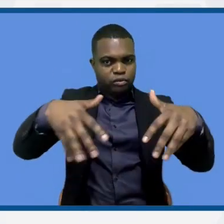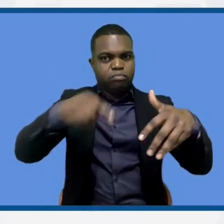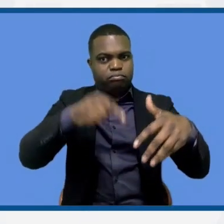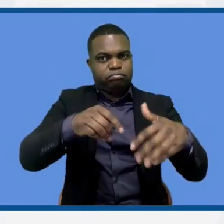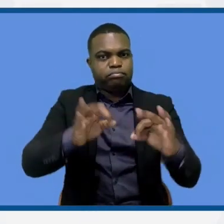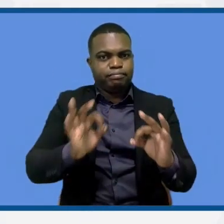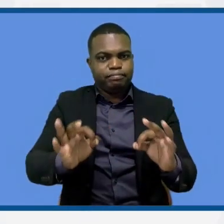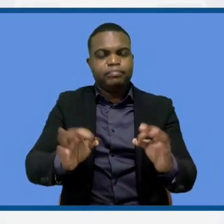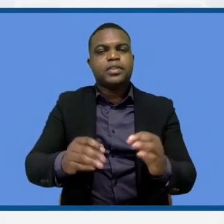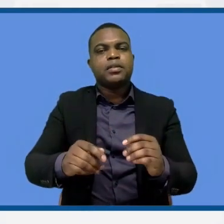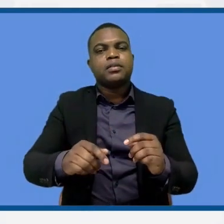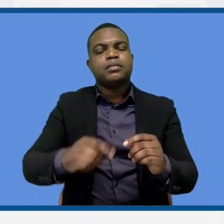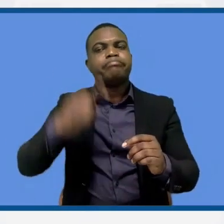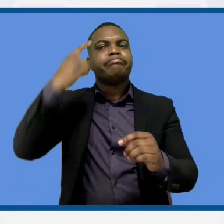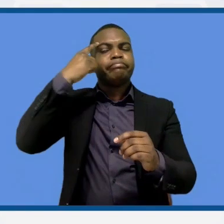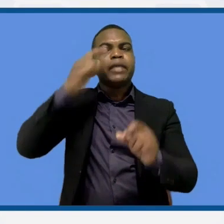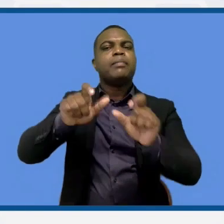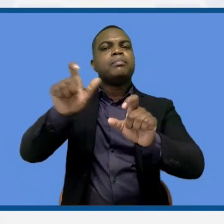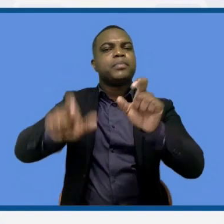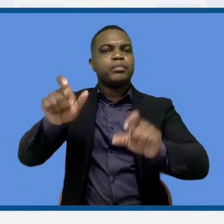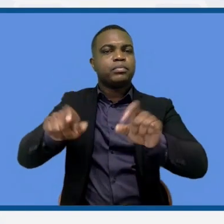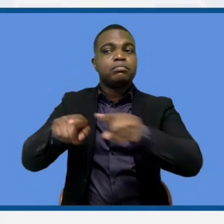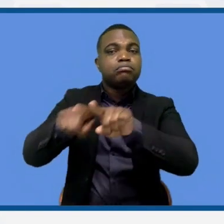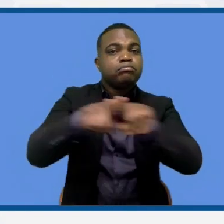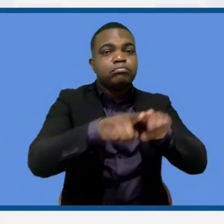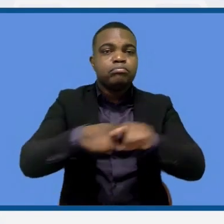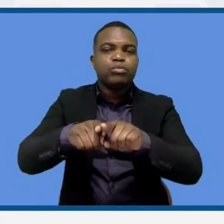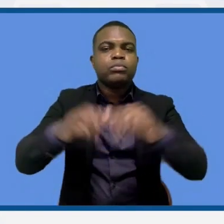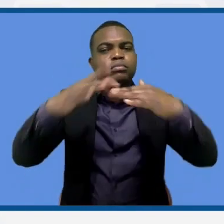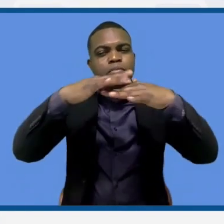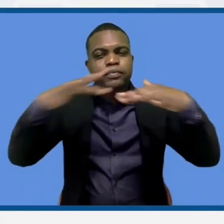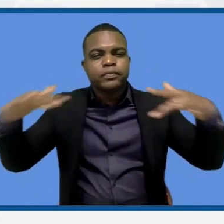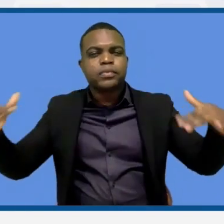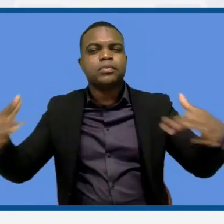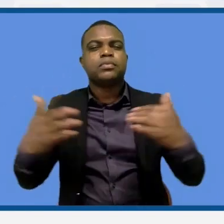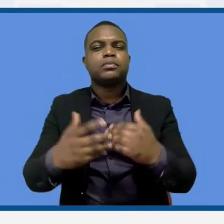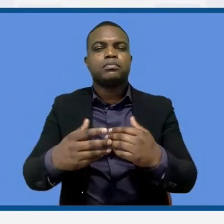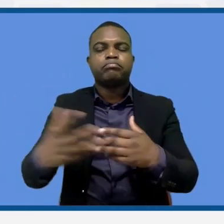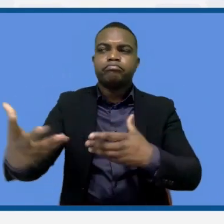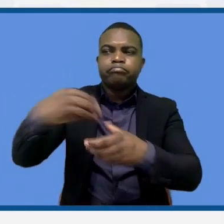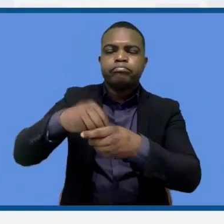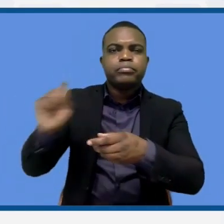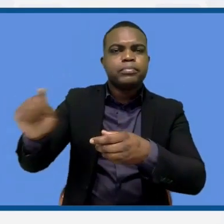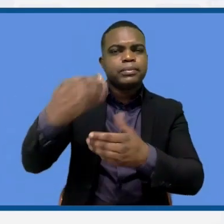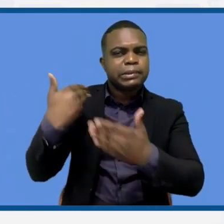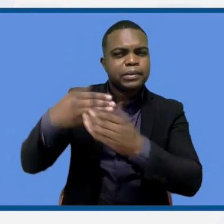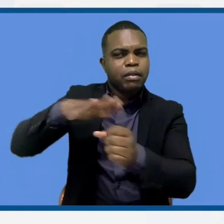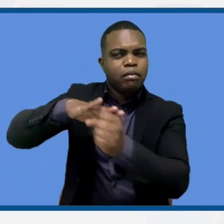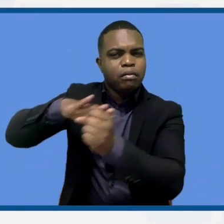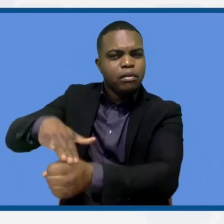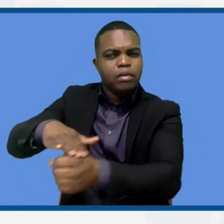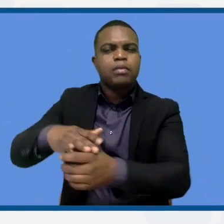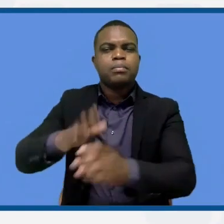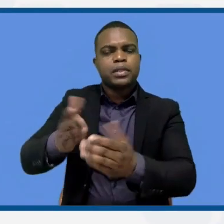engage fully with society and be more resilient to the effects of climate change. As a result of this research,